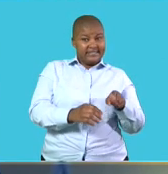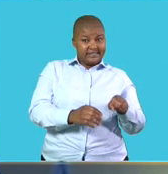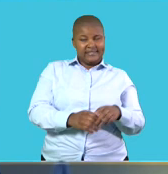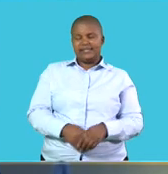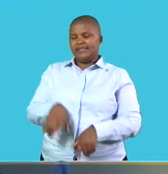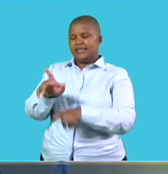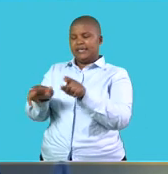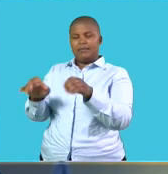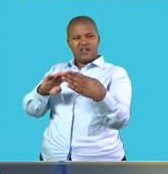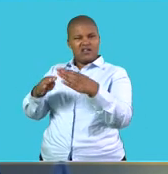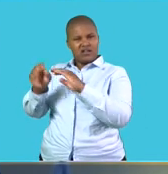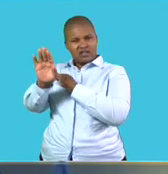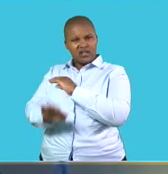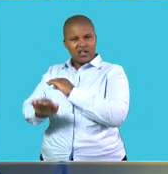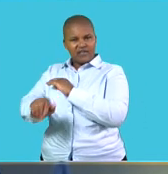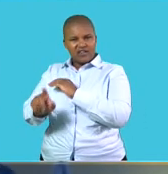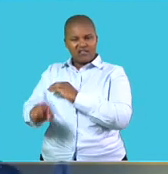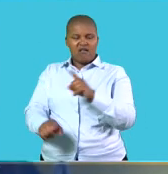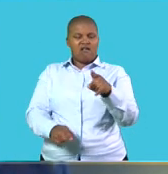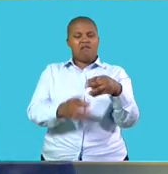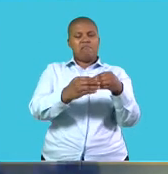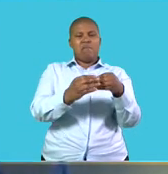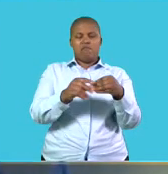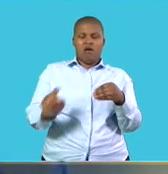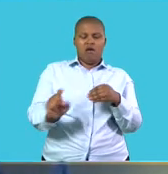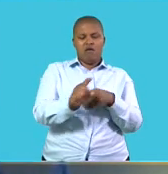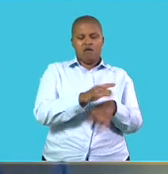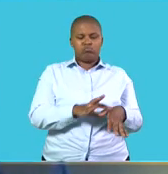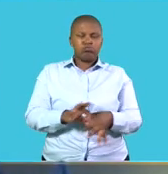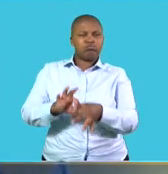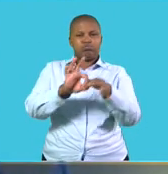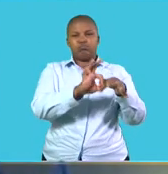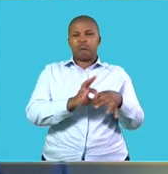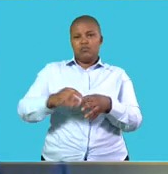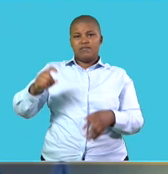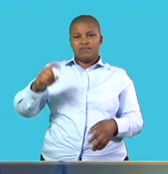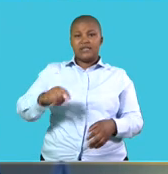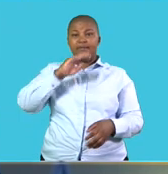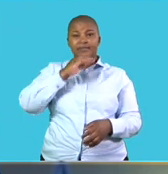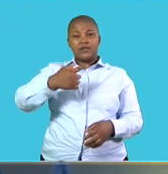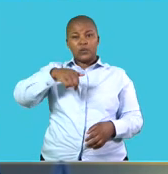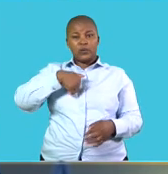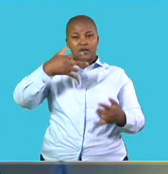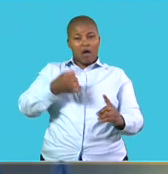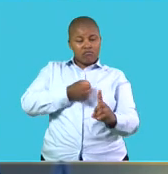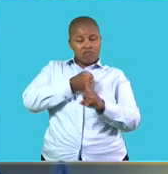with our people, with our membership, reinvigorating our